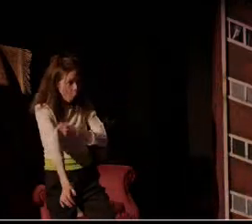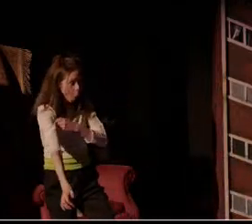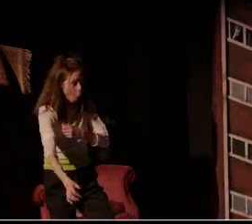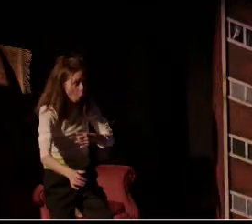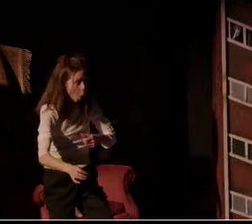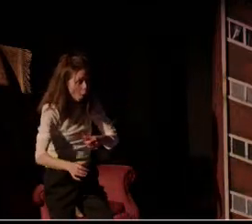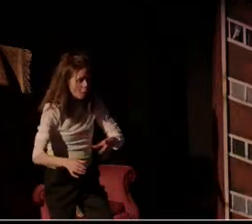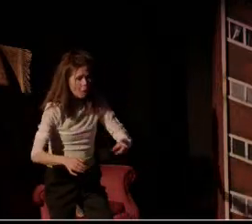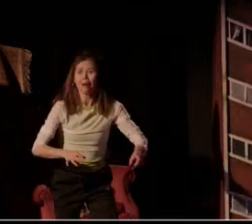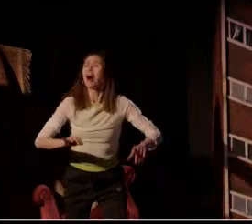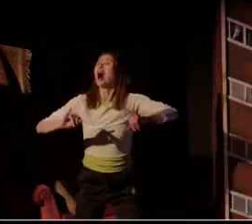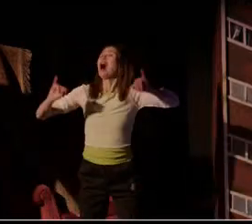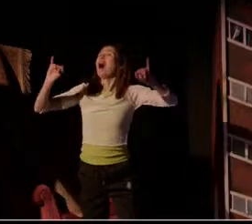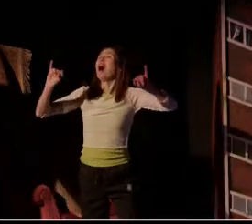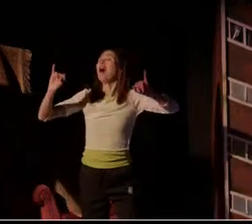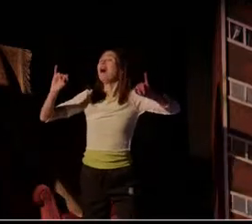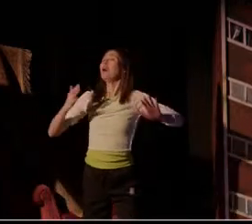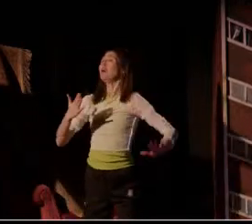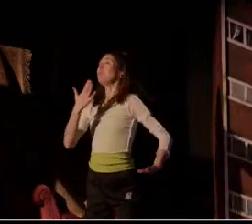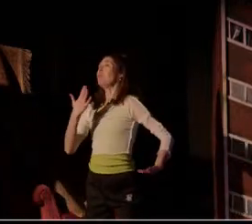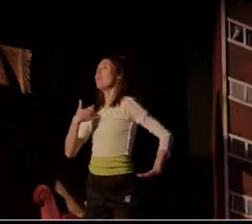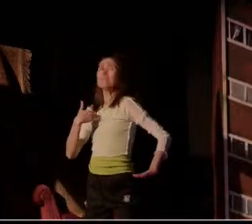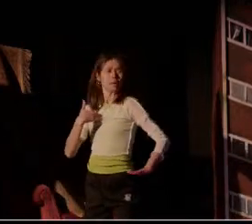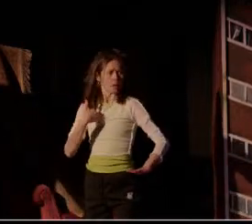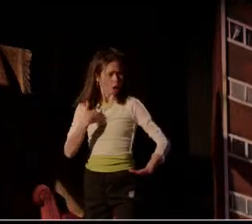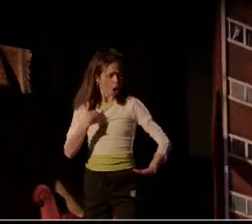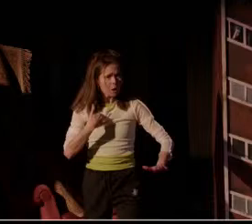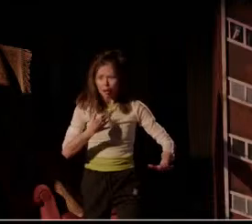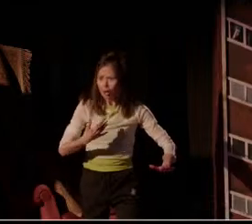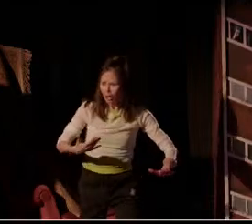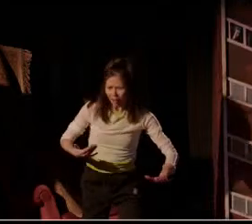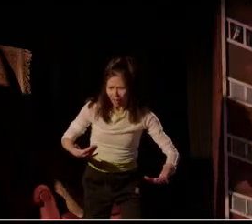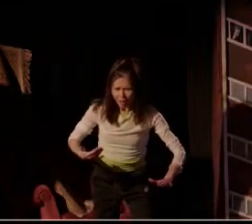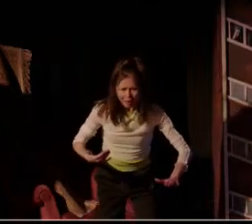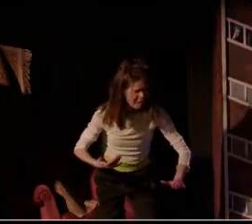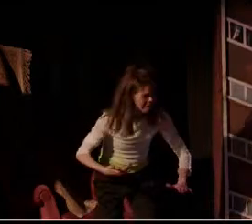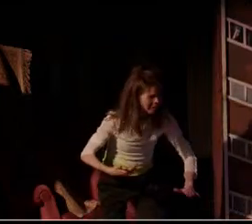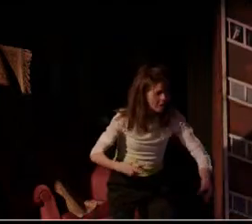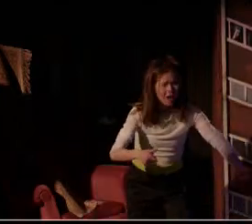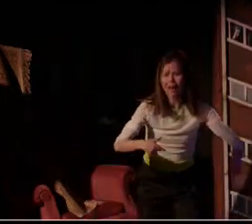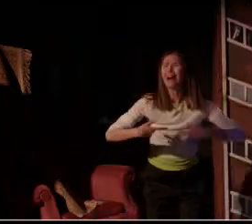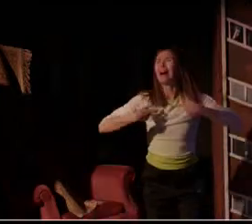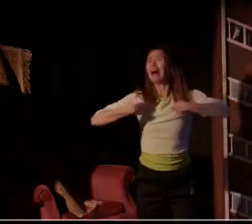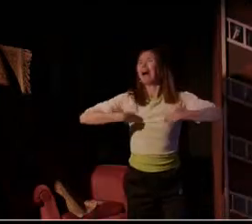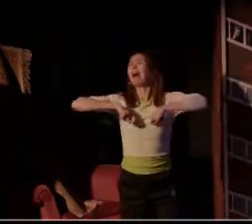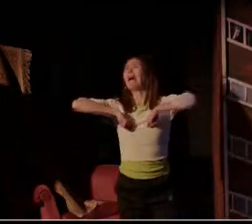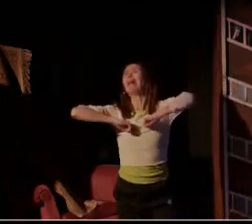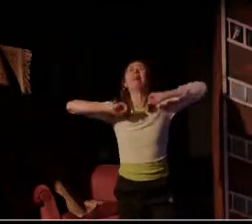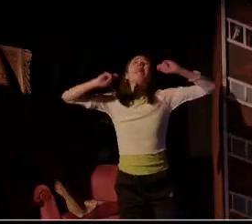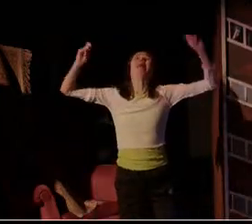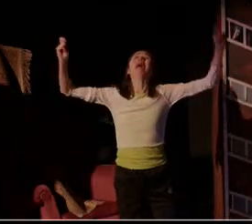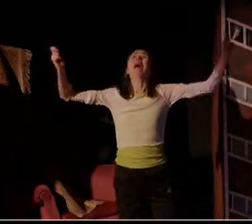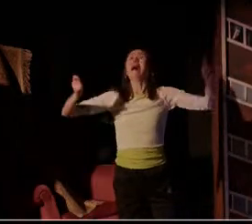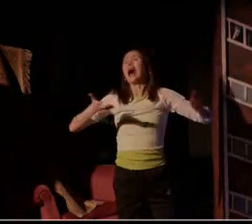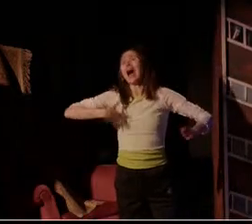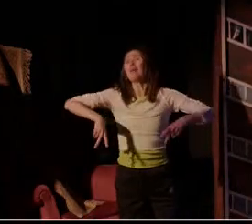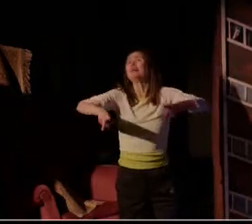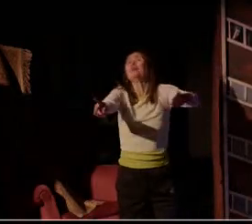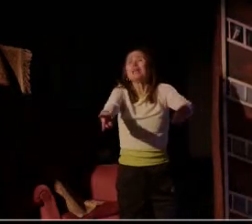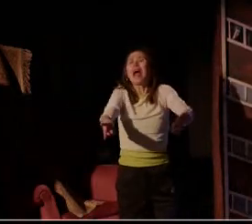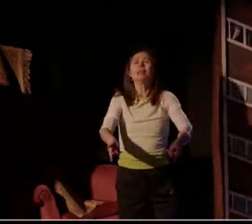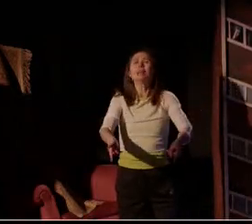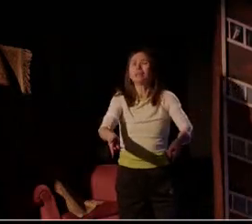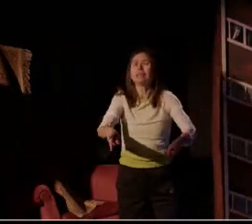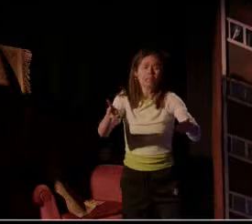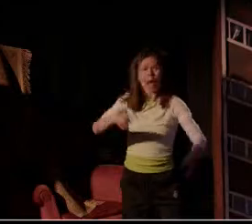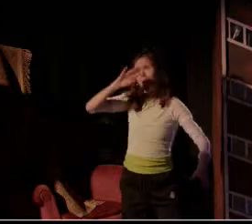Oh, curse the day I was born! Oh, name of me! Oh, pluck off these rags and bring me to death!